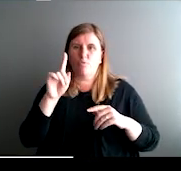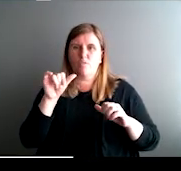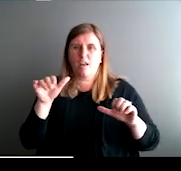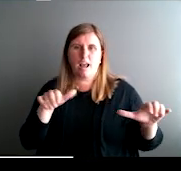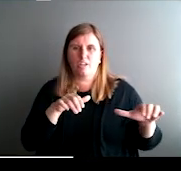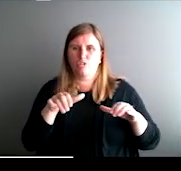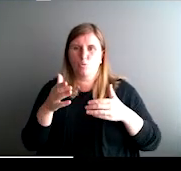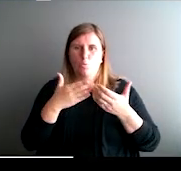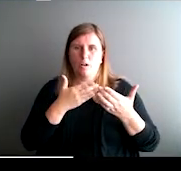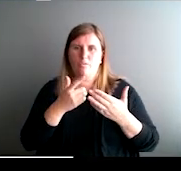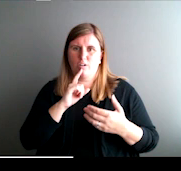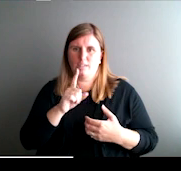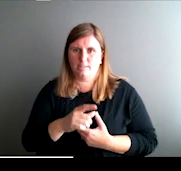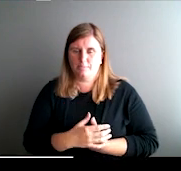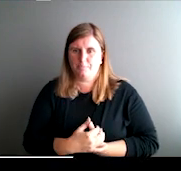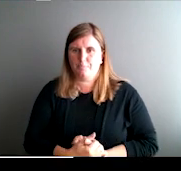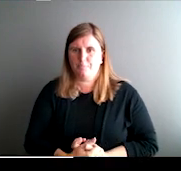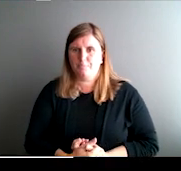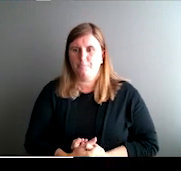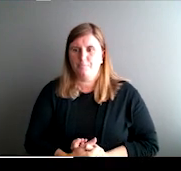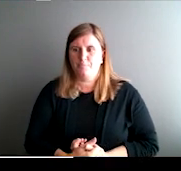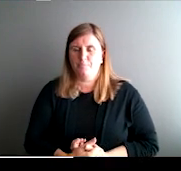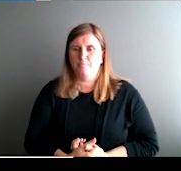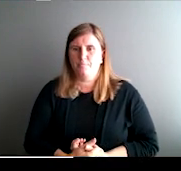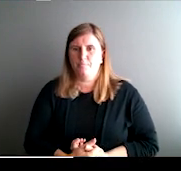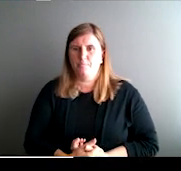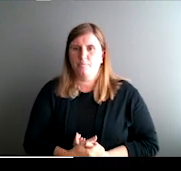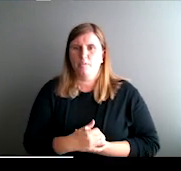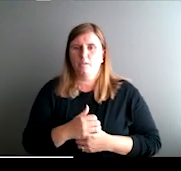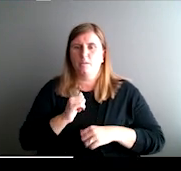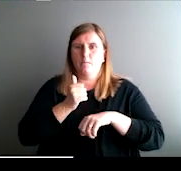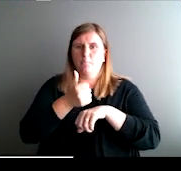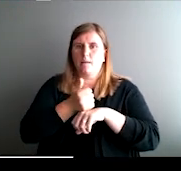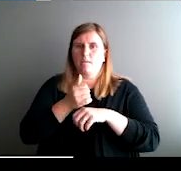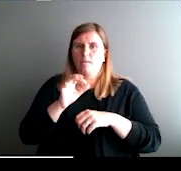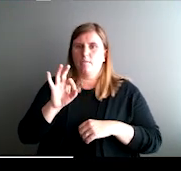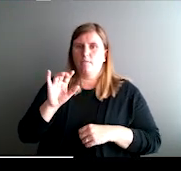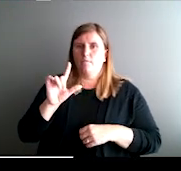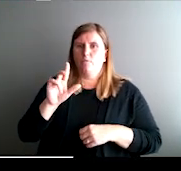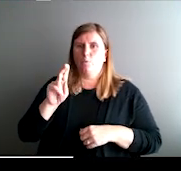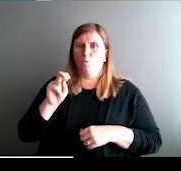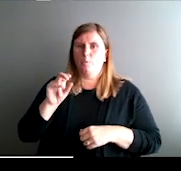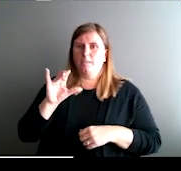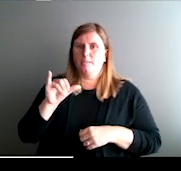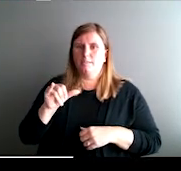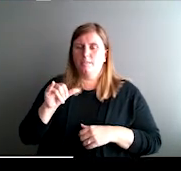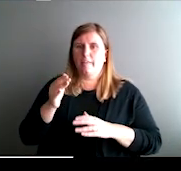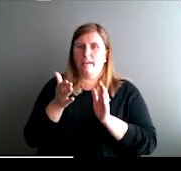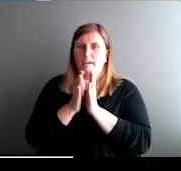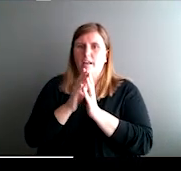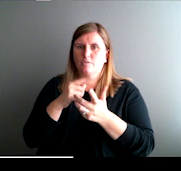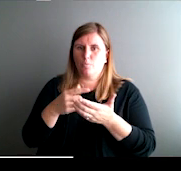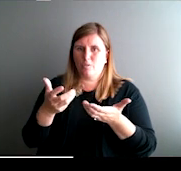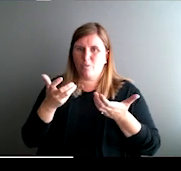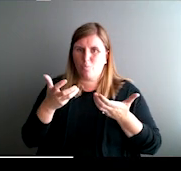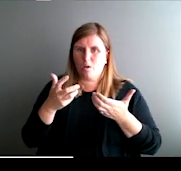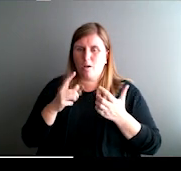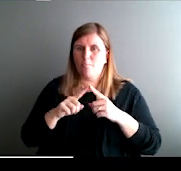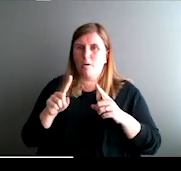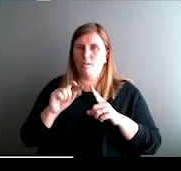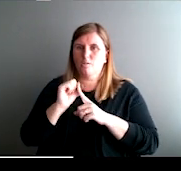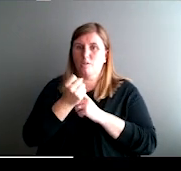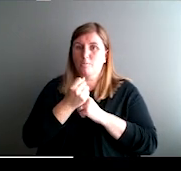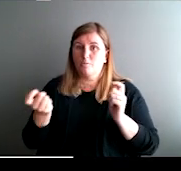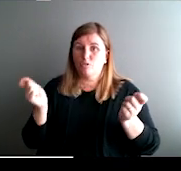action, whatever it may be. You want to look at building fluency so that a student can ask for what they want, but if